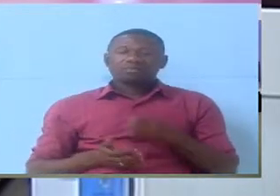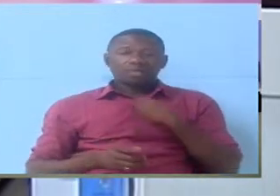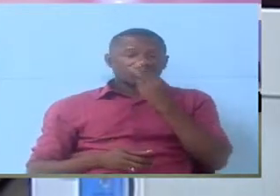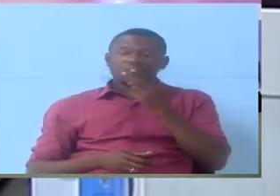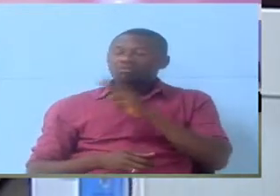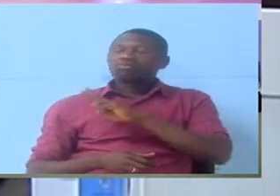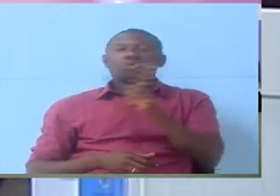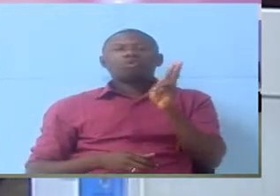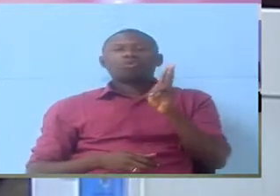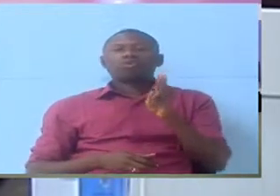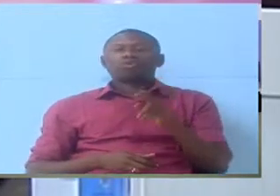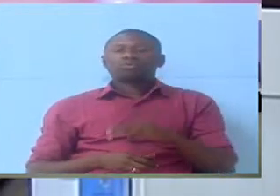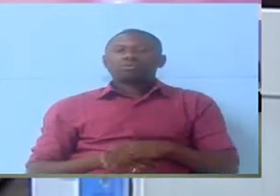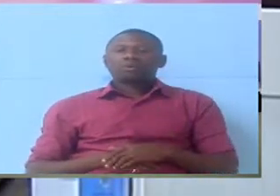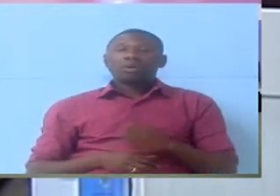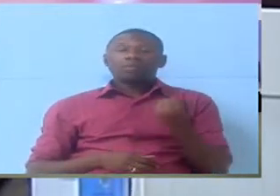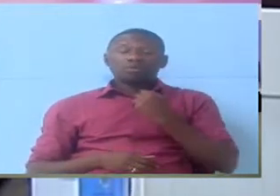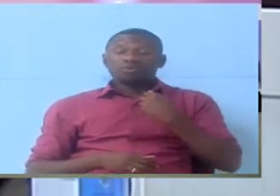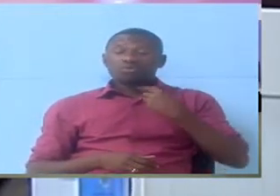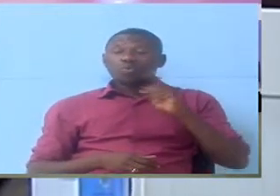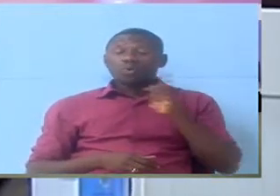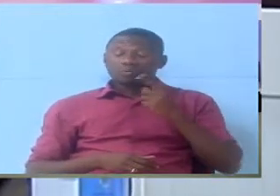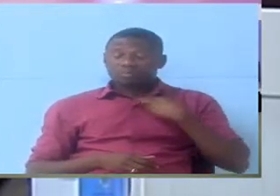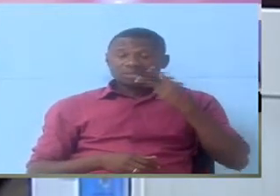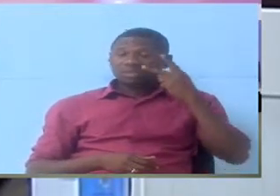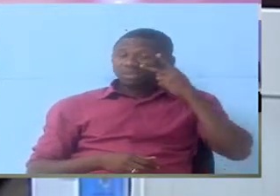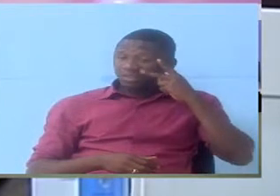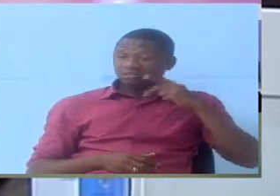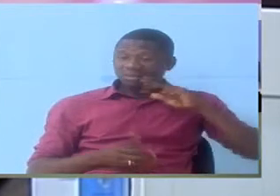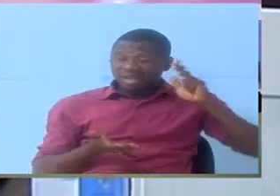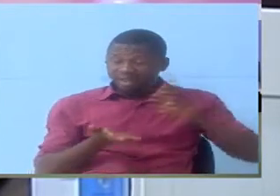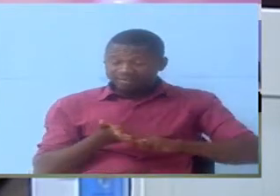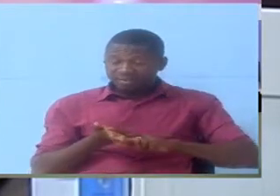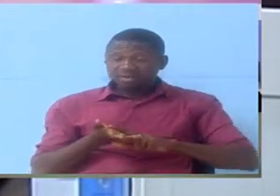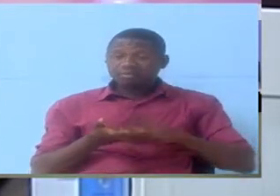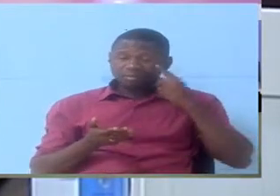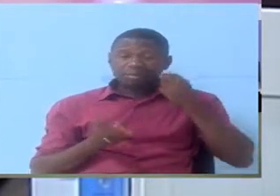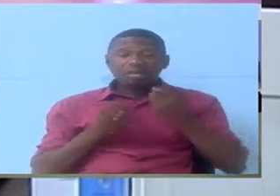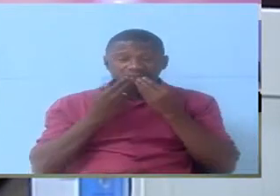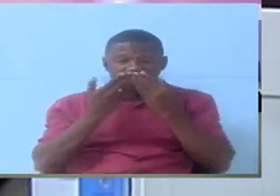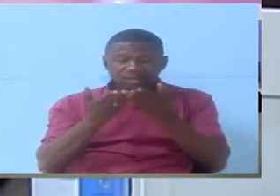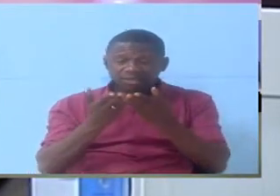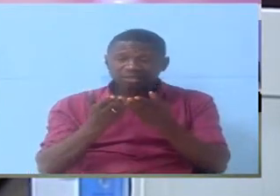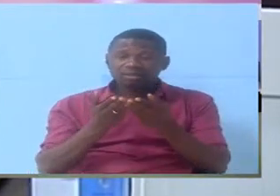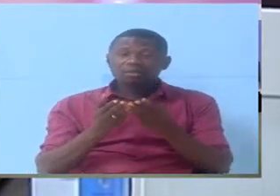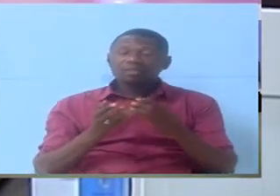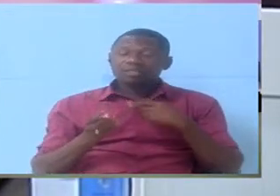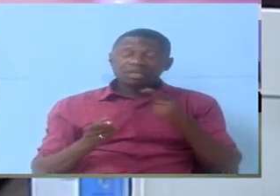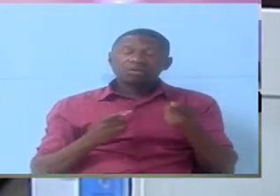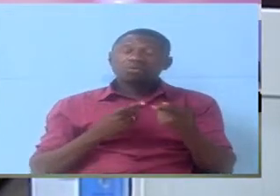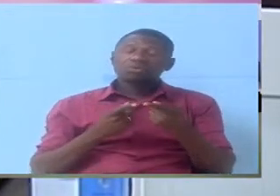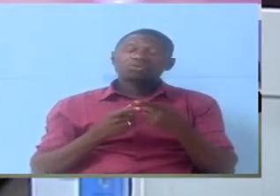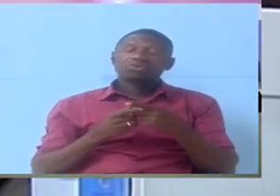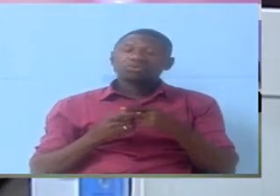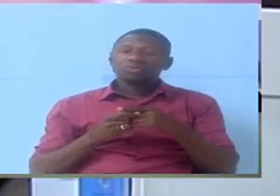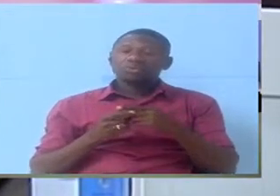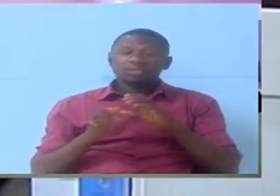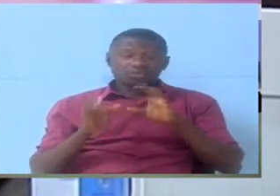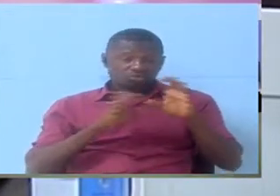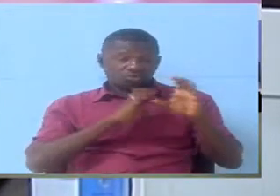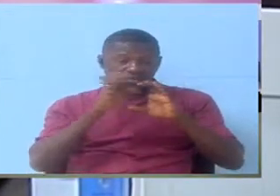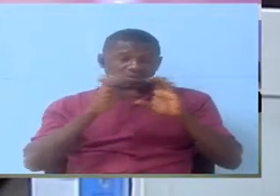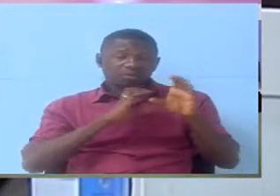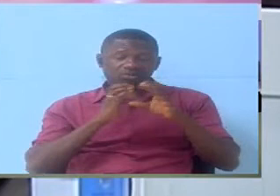munte baflahani. Because in my evidence. Katu ntela sede ya roto. I said that. Nanyim foko. There was a correspondence. Nyomoyo